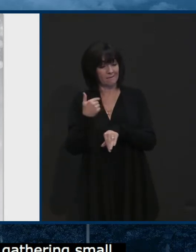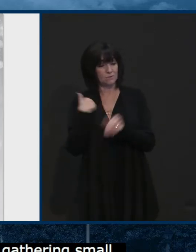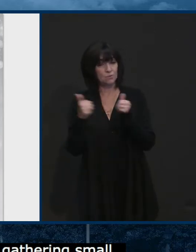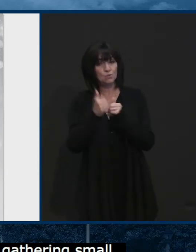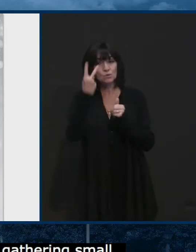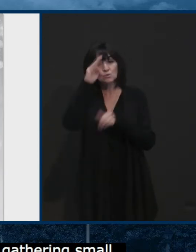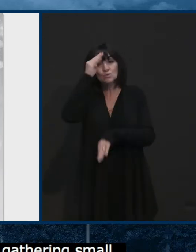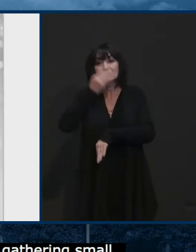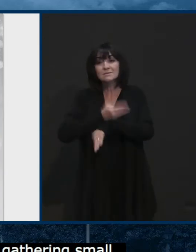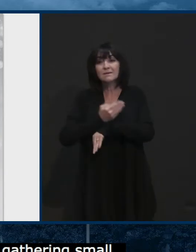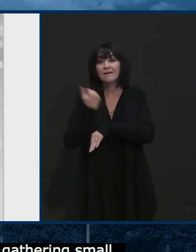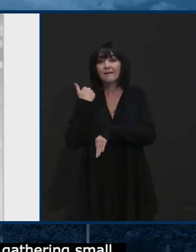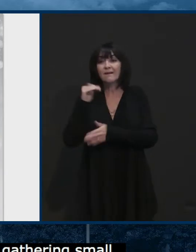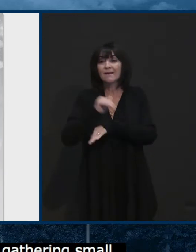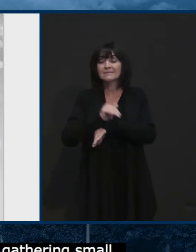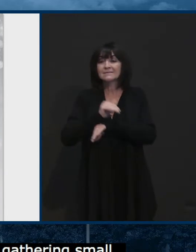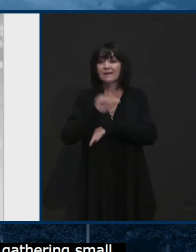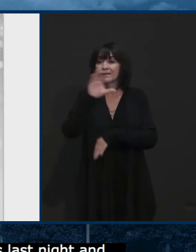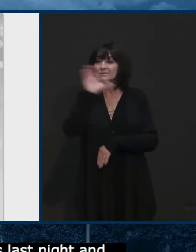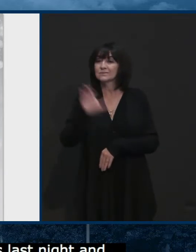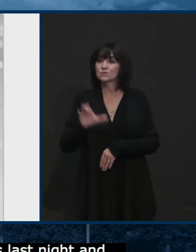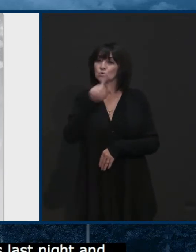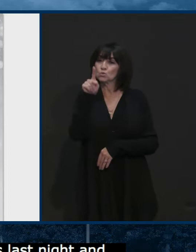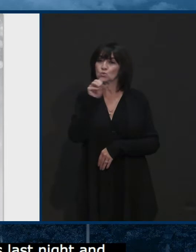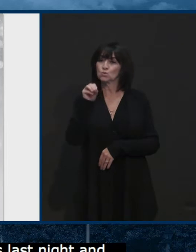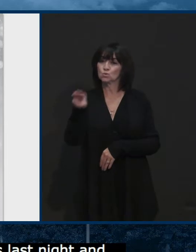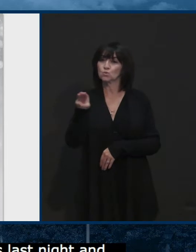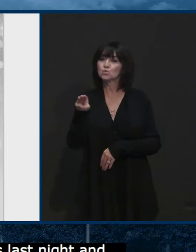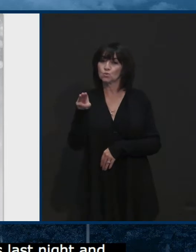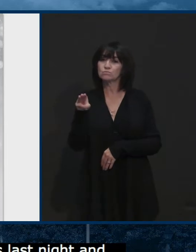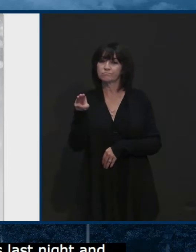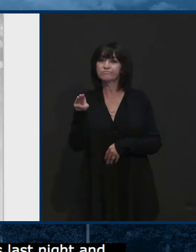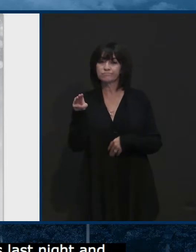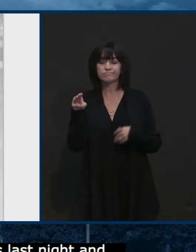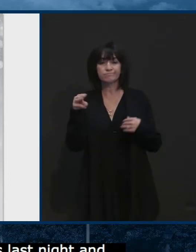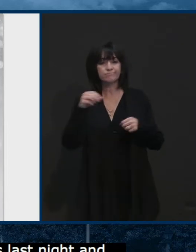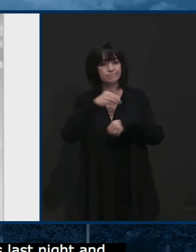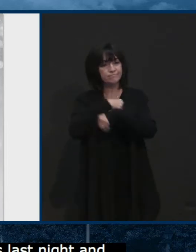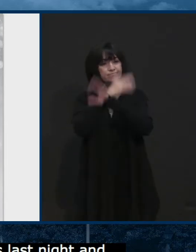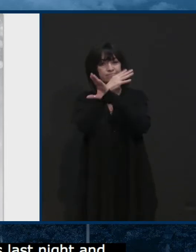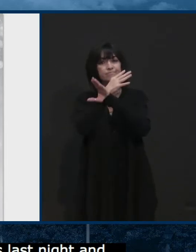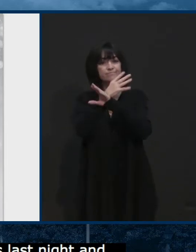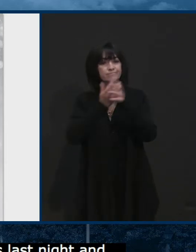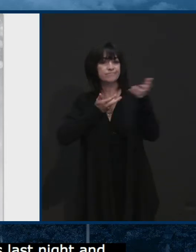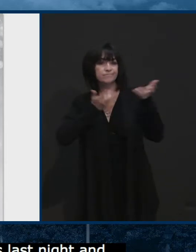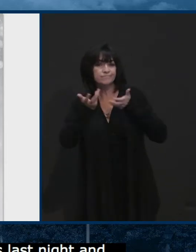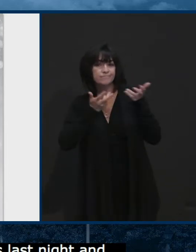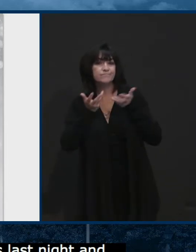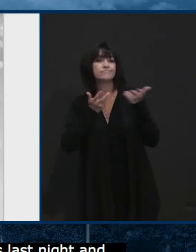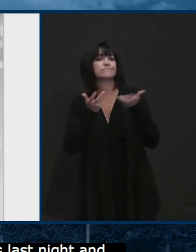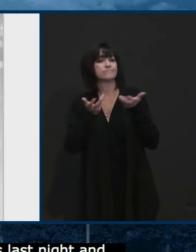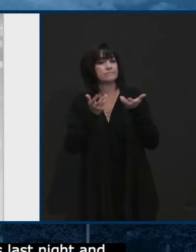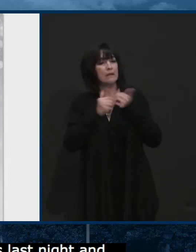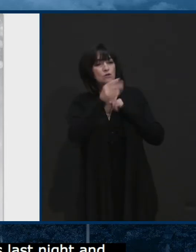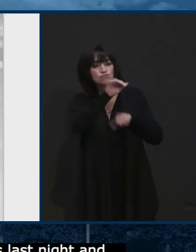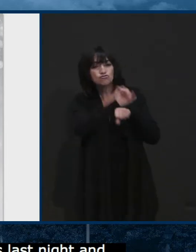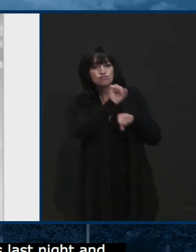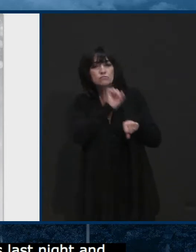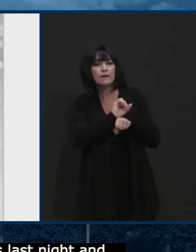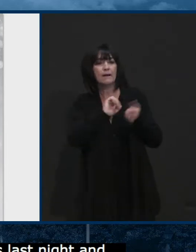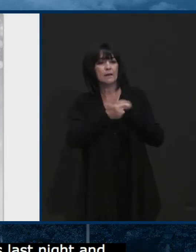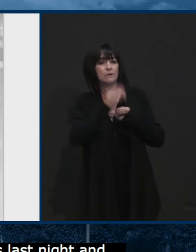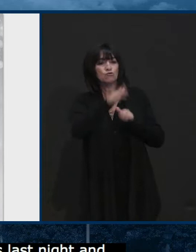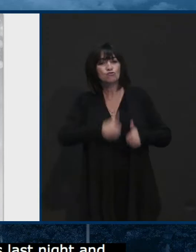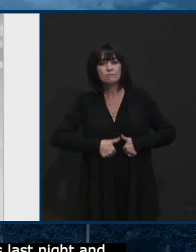and it wasn't the best, but we had a chance to find out what was going on with their their jobs and in their lives,